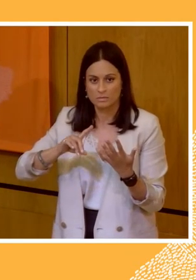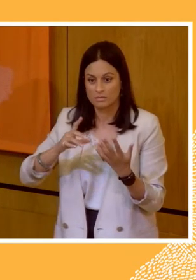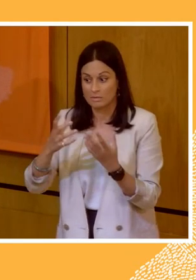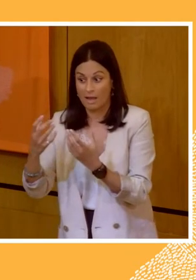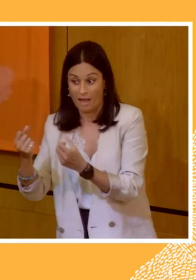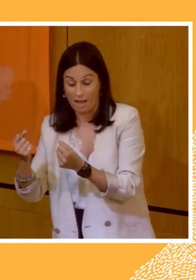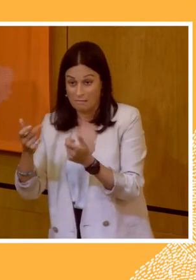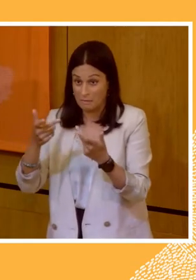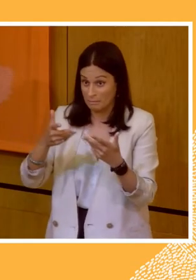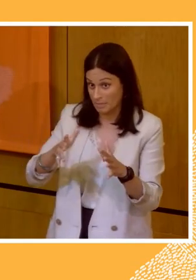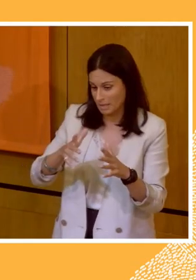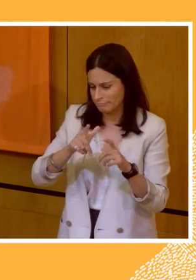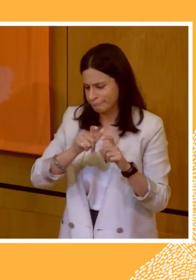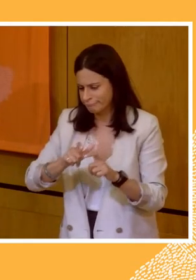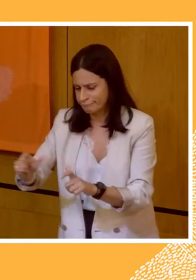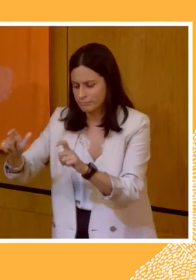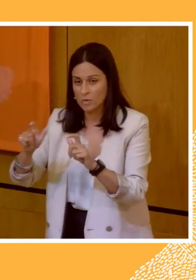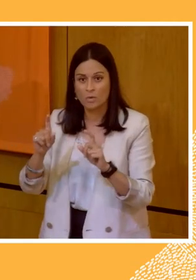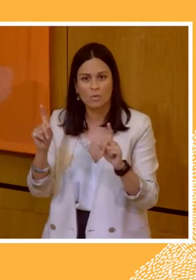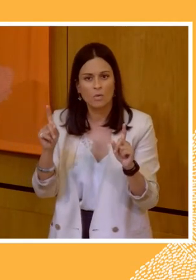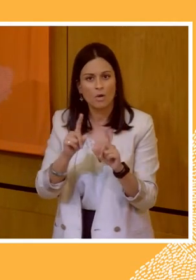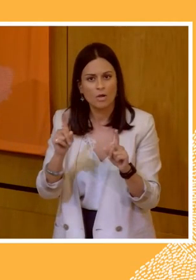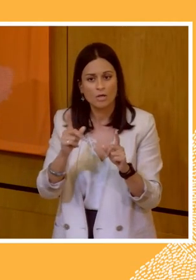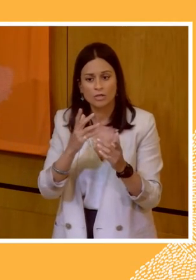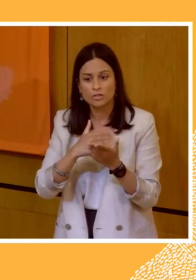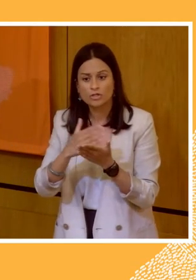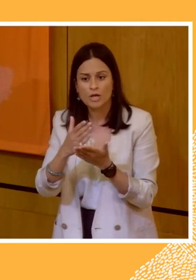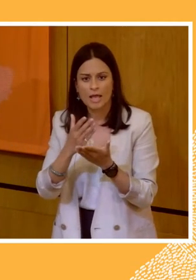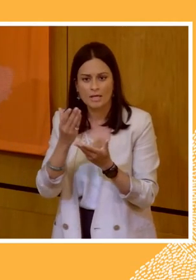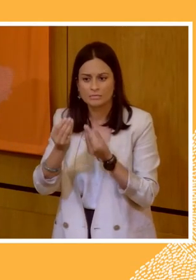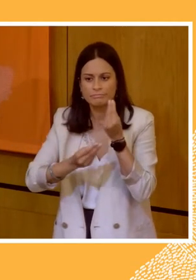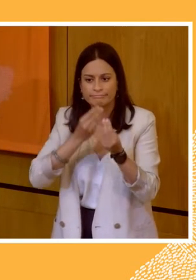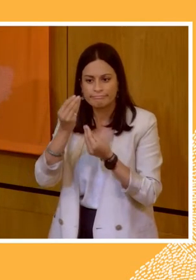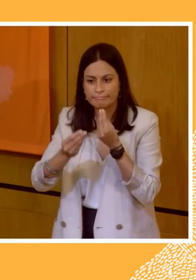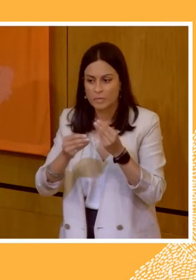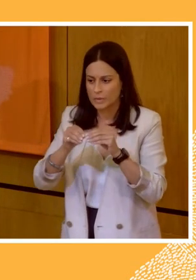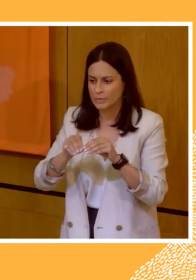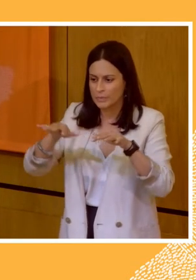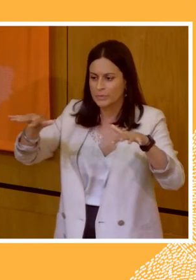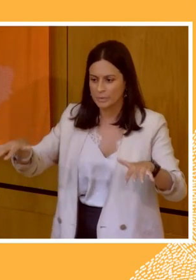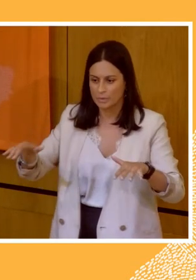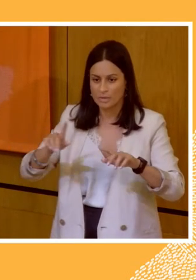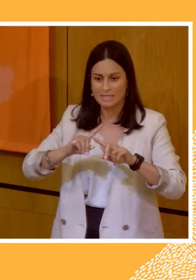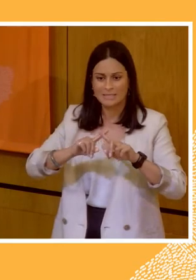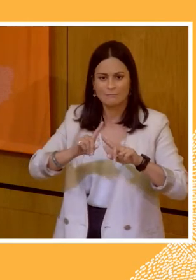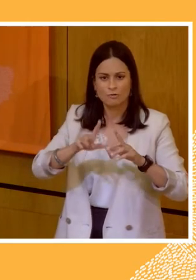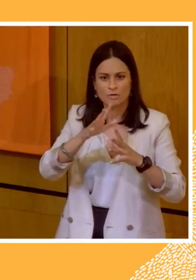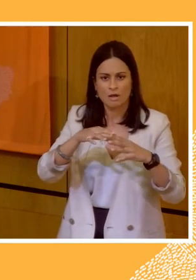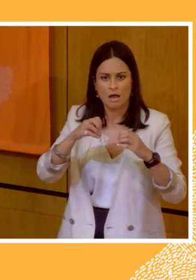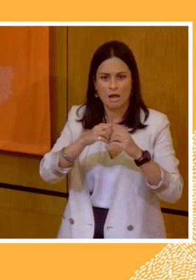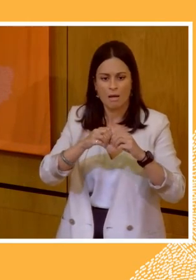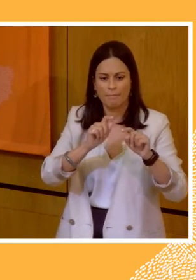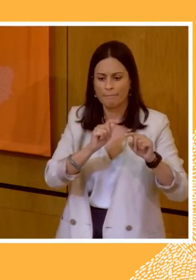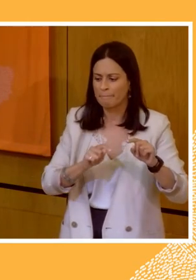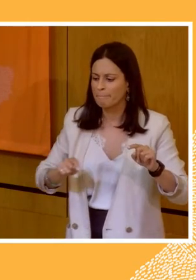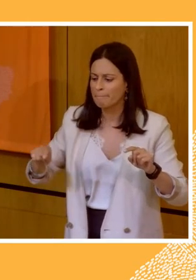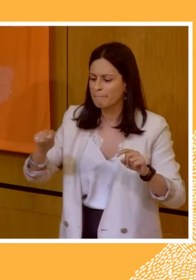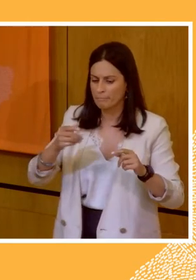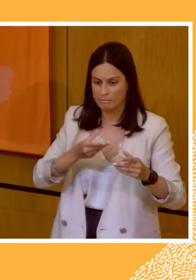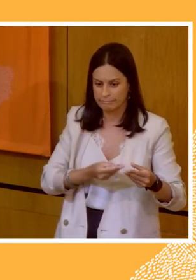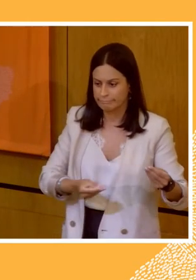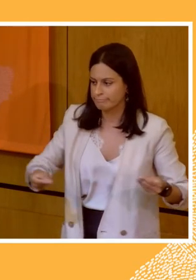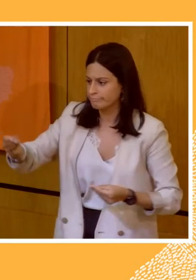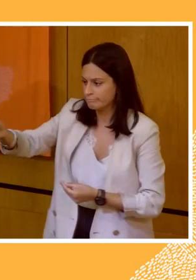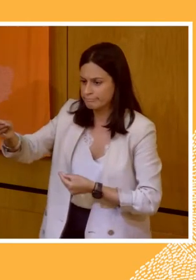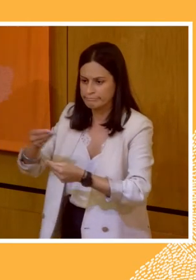have done and will do is to also share stories across the hubs, because we also want to hear other people's